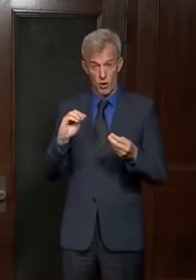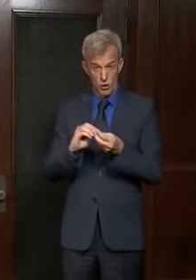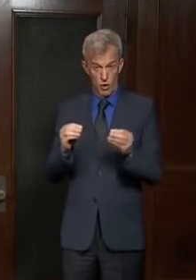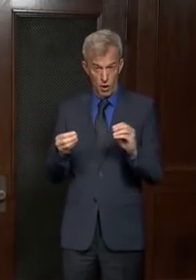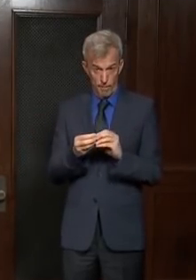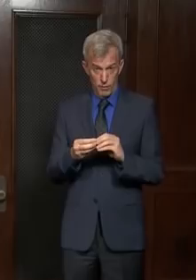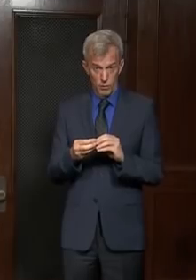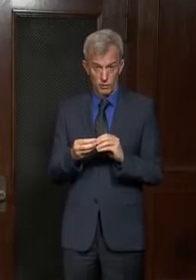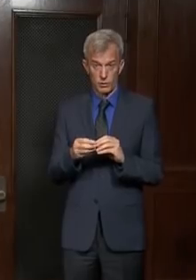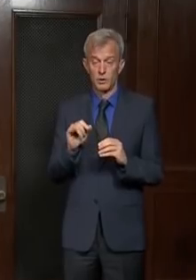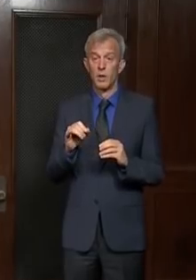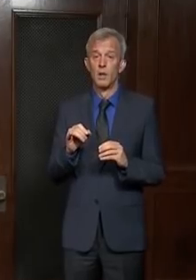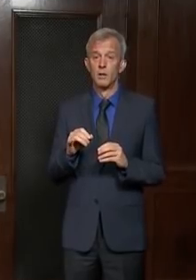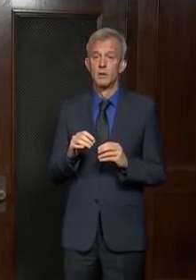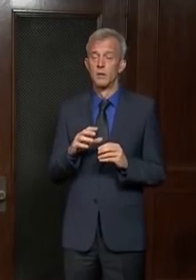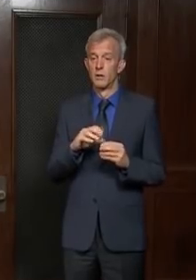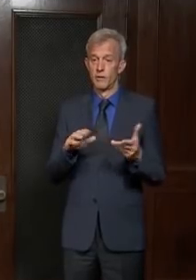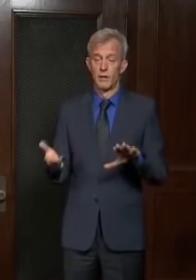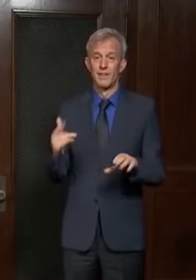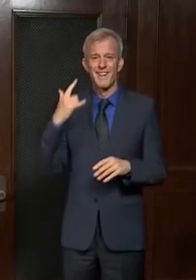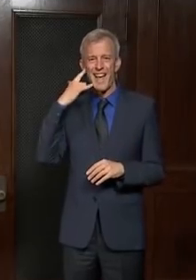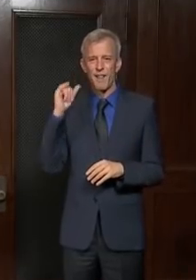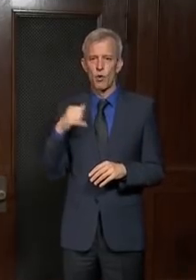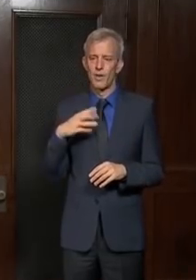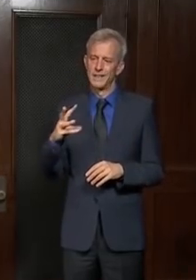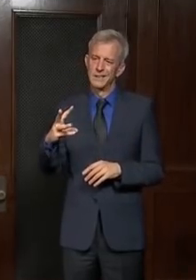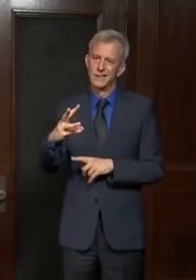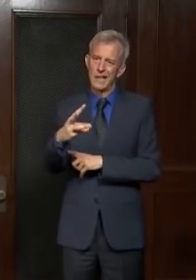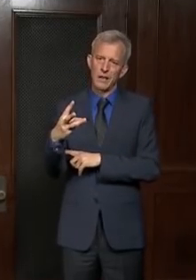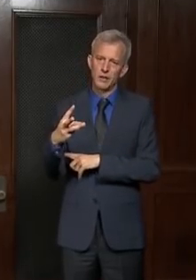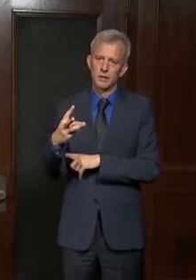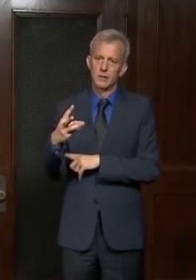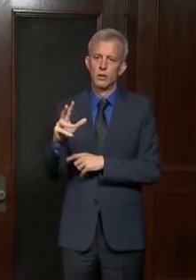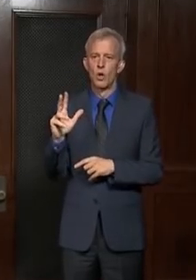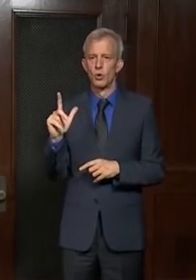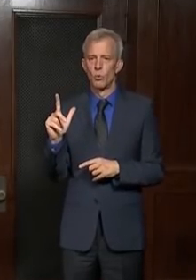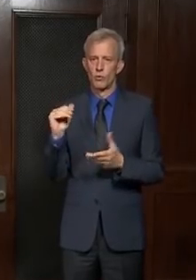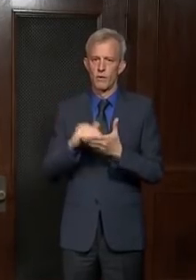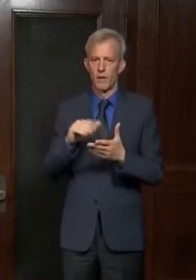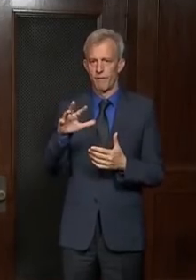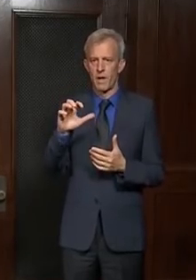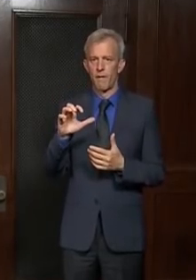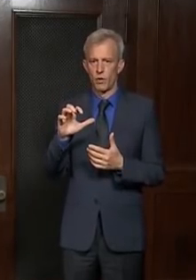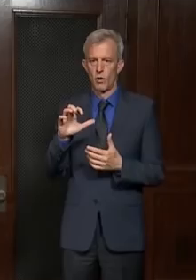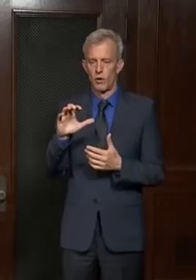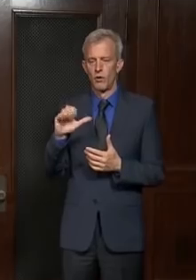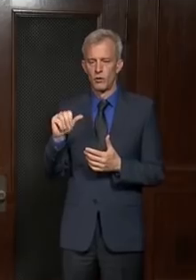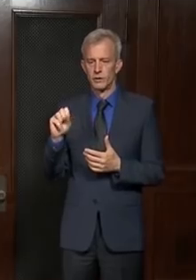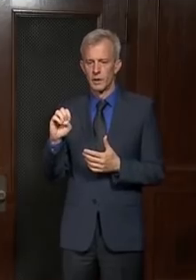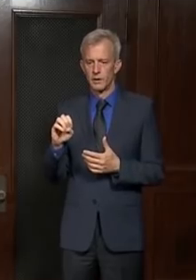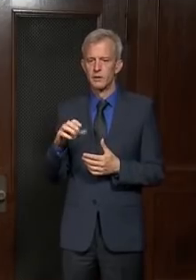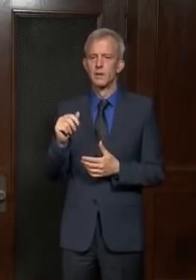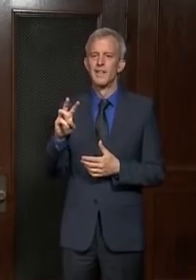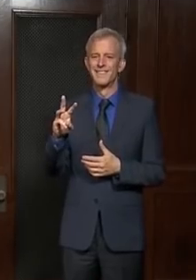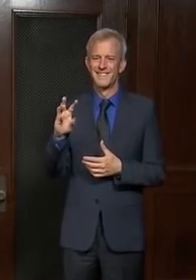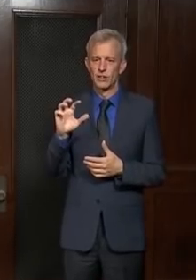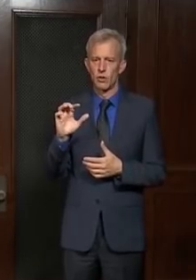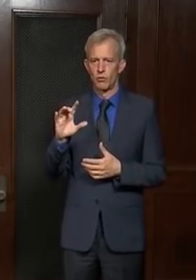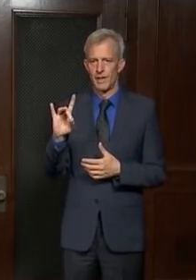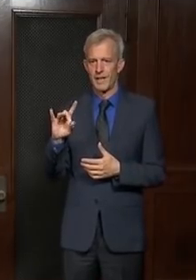cases and deaths, California is sixth with 23,500 cases and 683